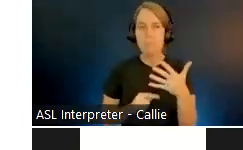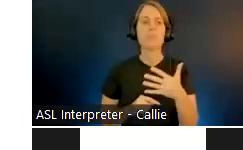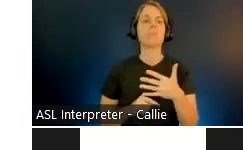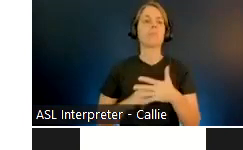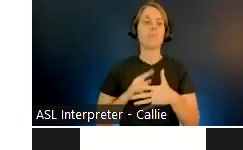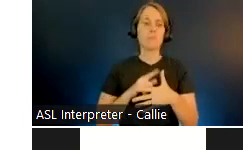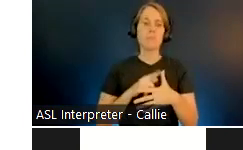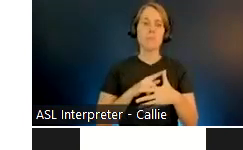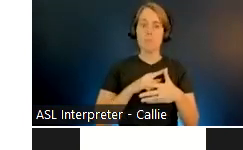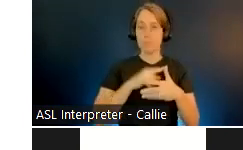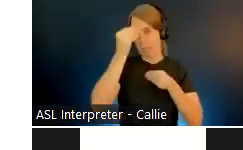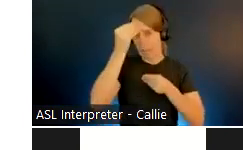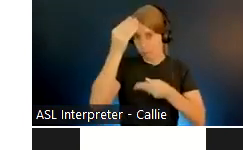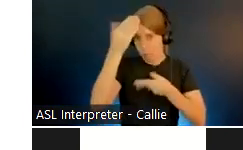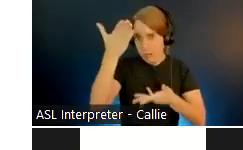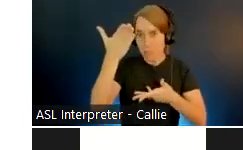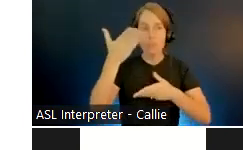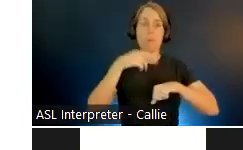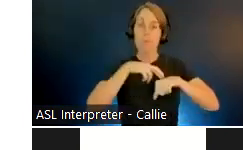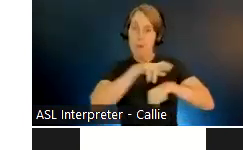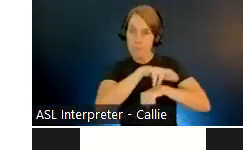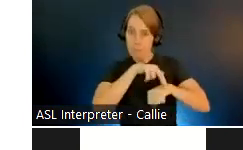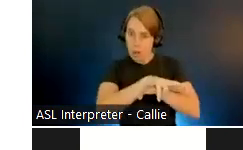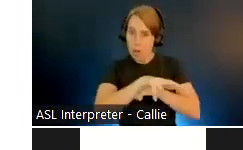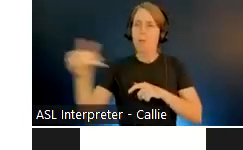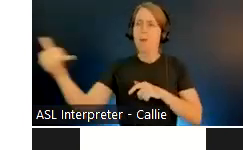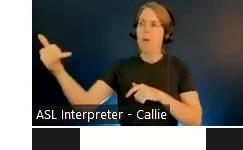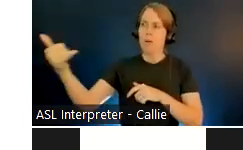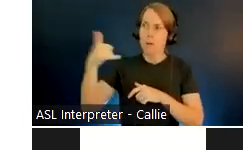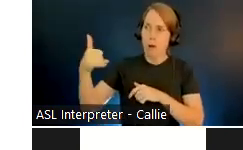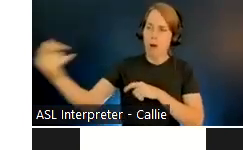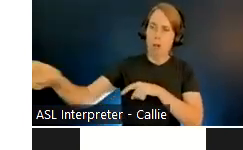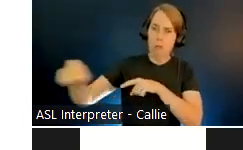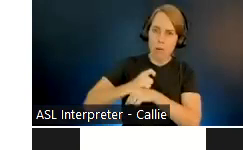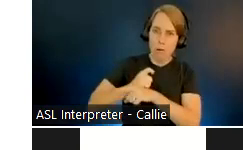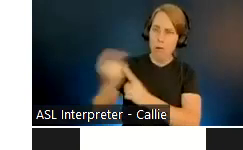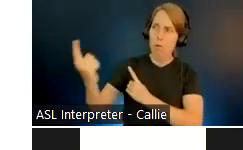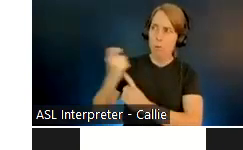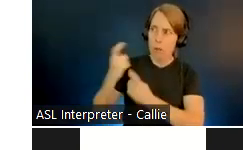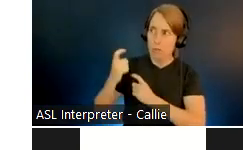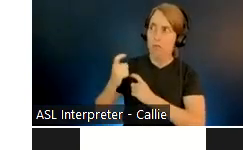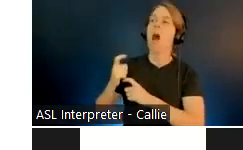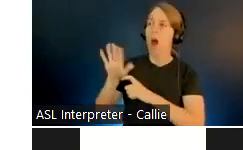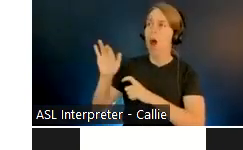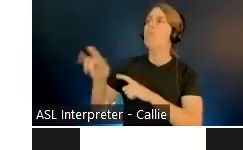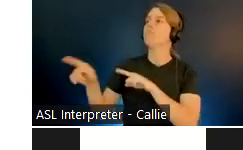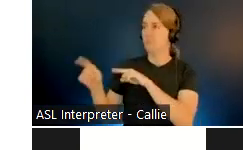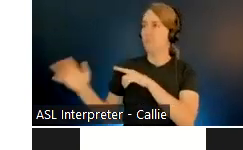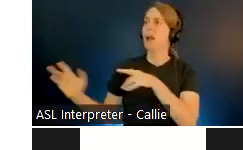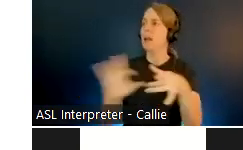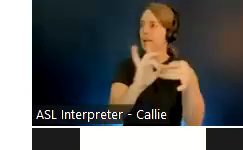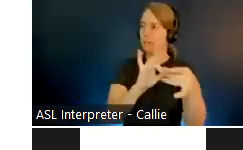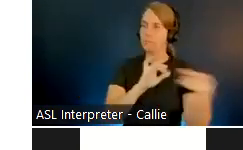information and referral to people who call in and want that. We provide legal support in terms of legal representation